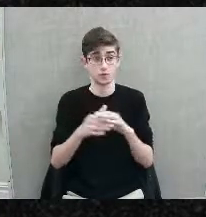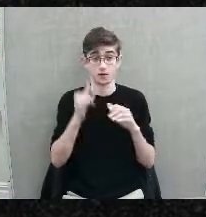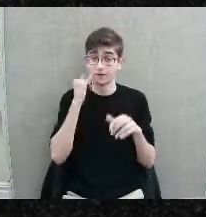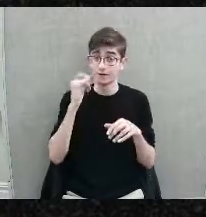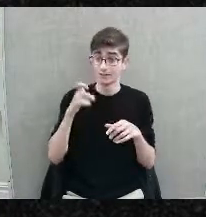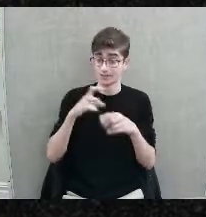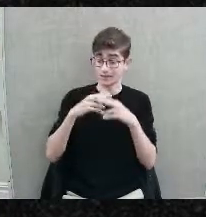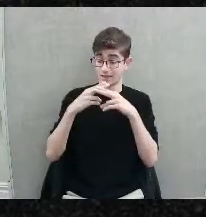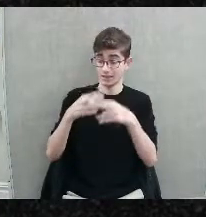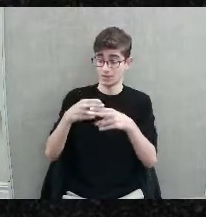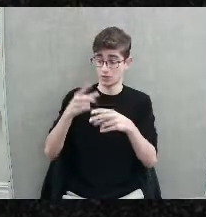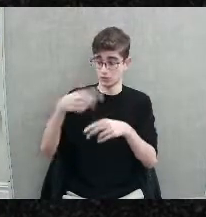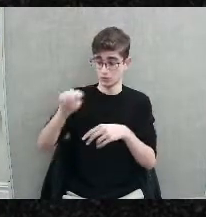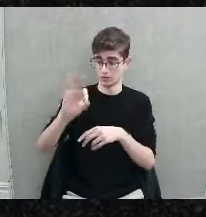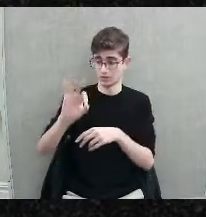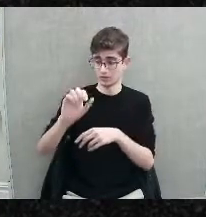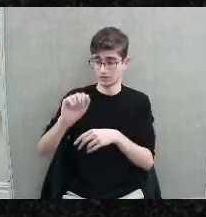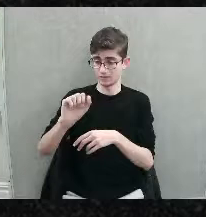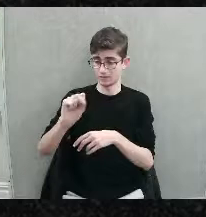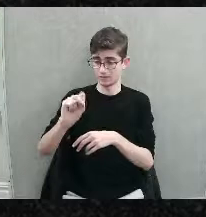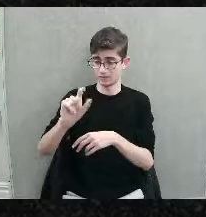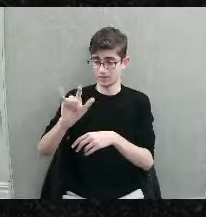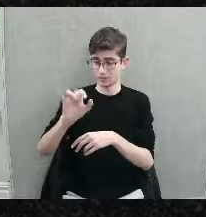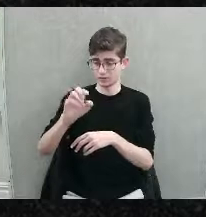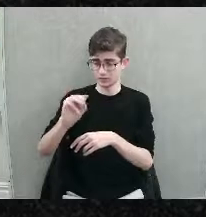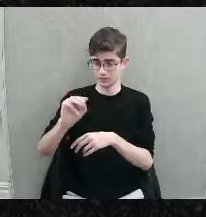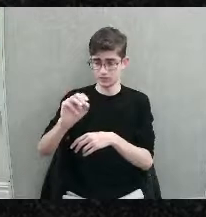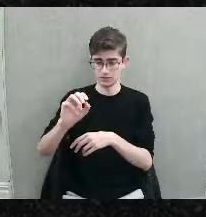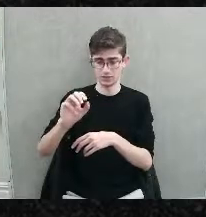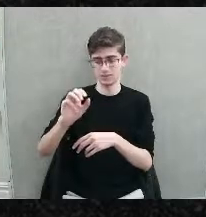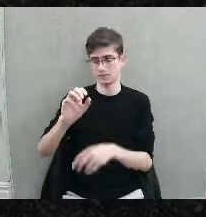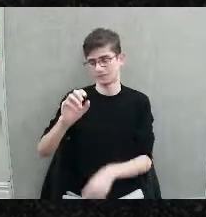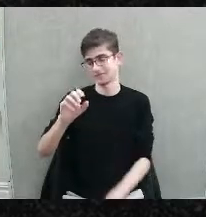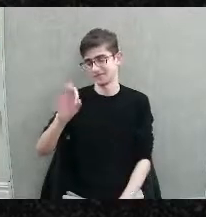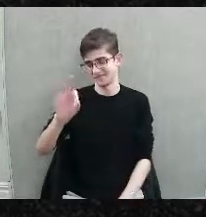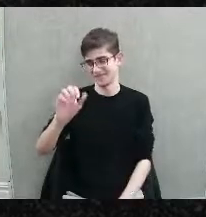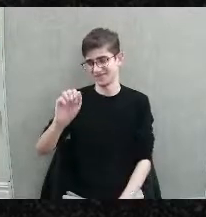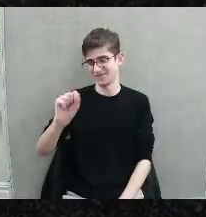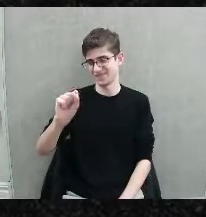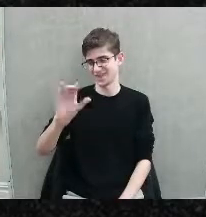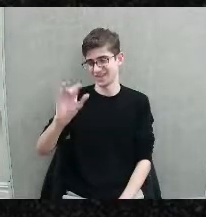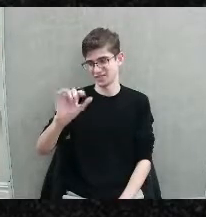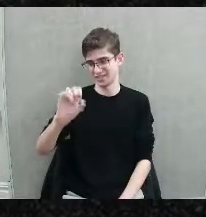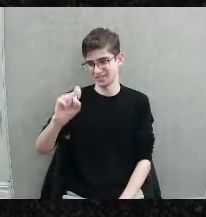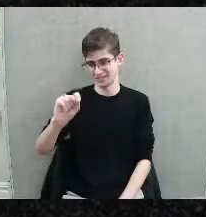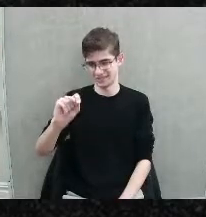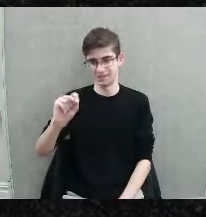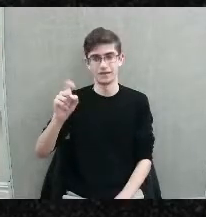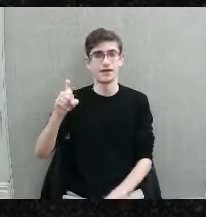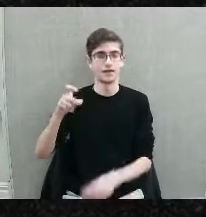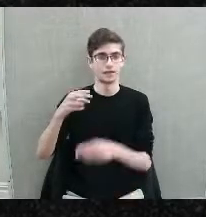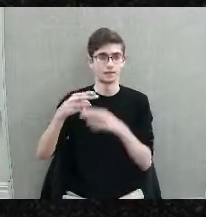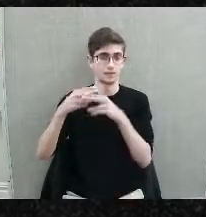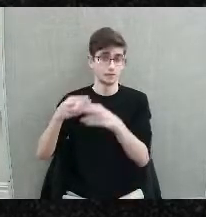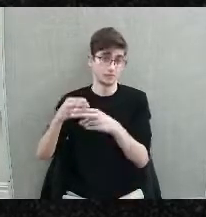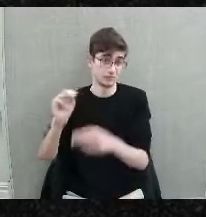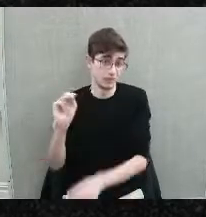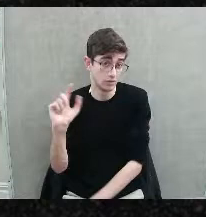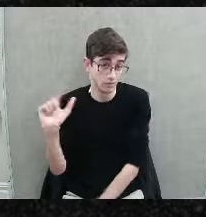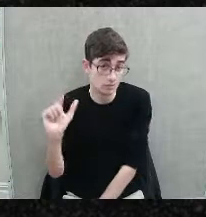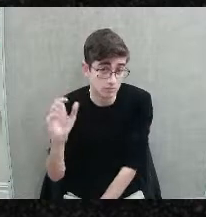label those fascisms neoliberal, I say we wouldn't be so far for